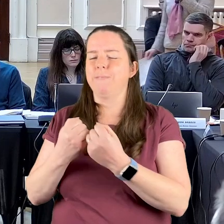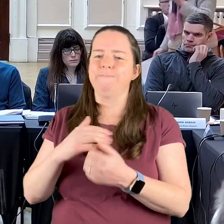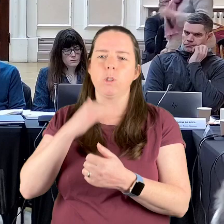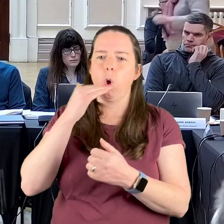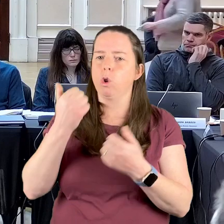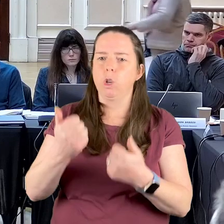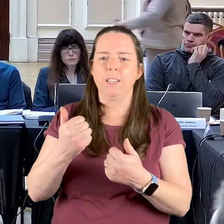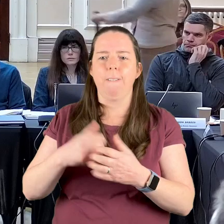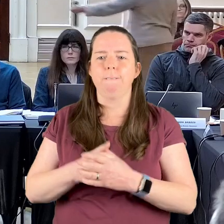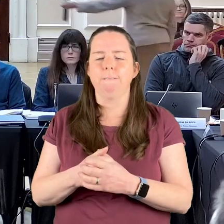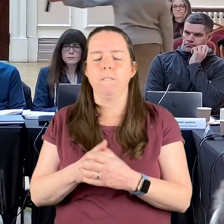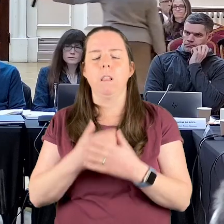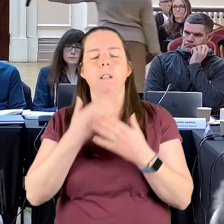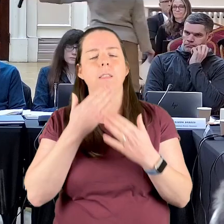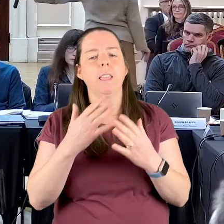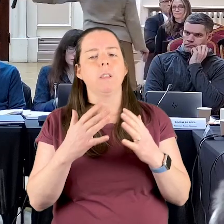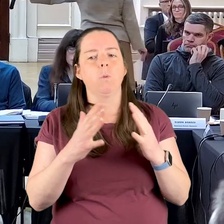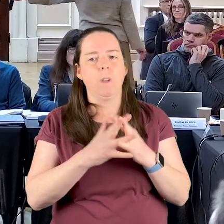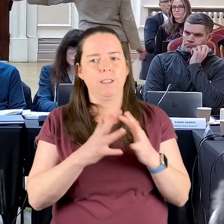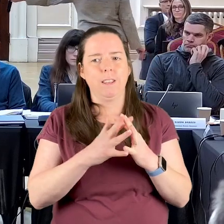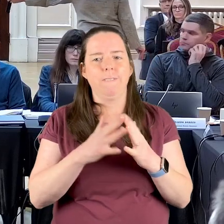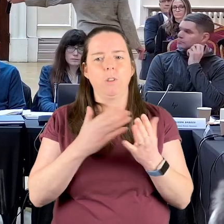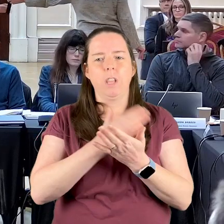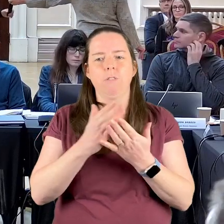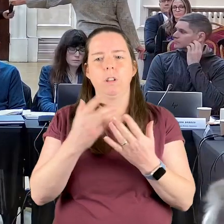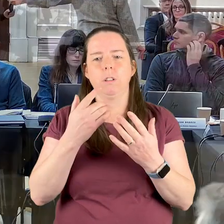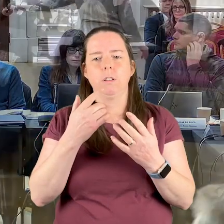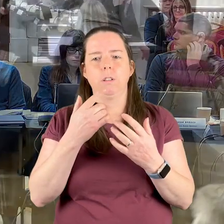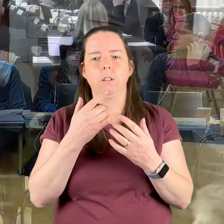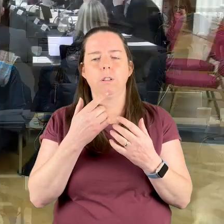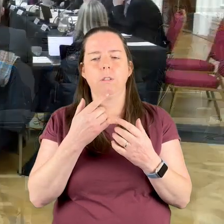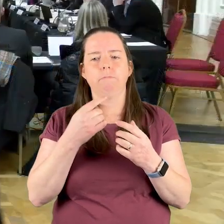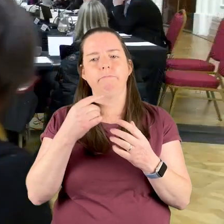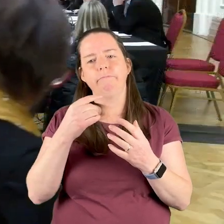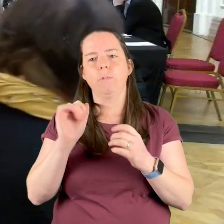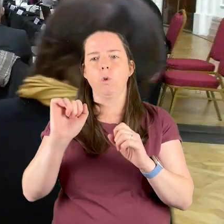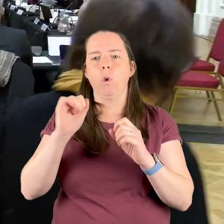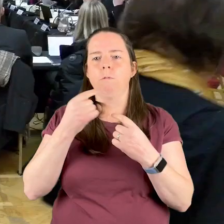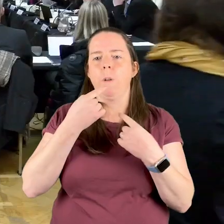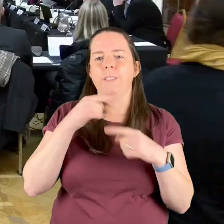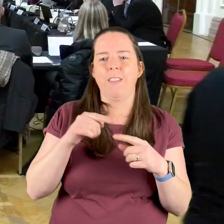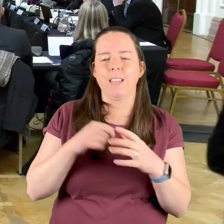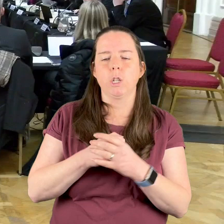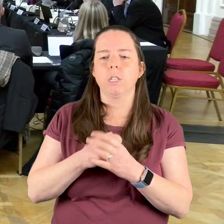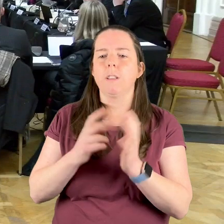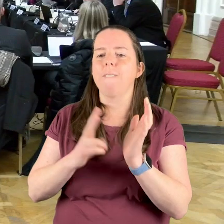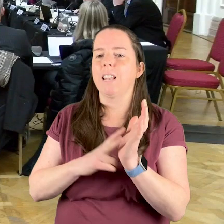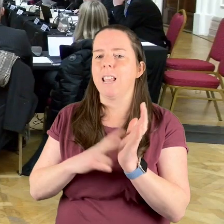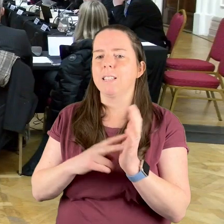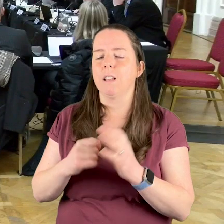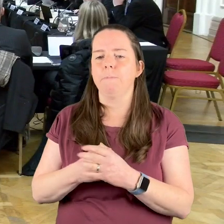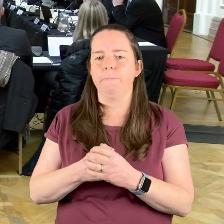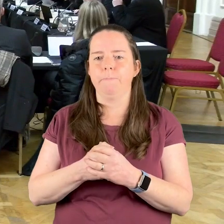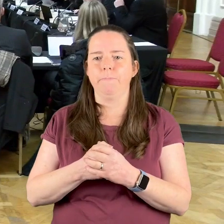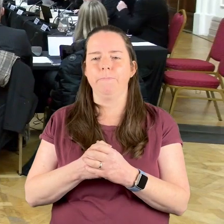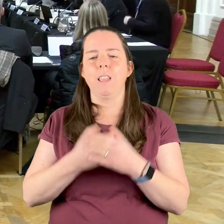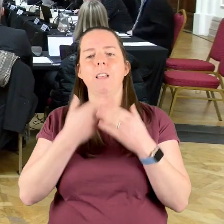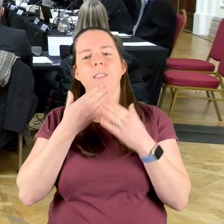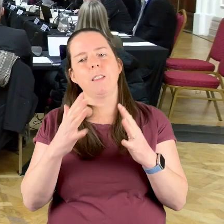Bye. Thank you, Wendy, for sharing those observations. Vanessa.